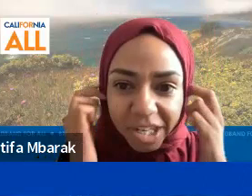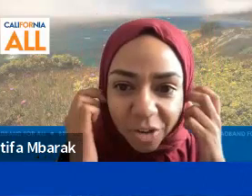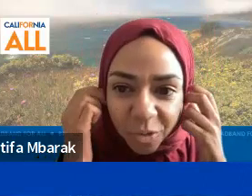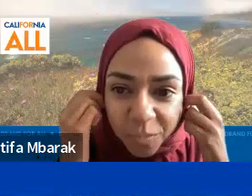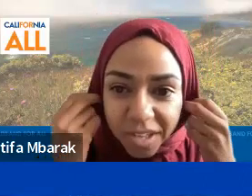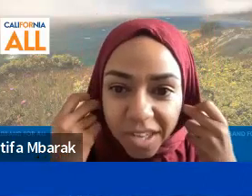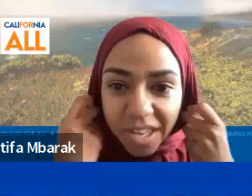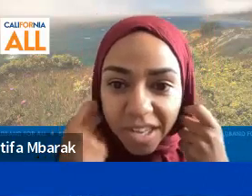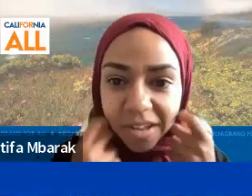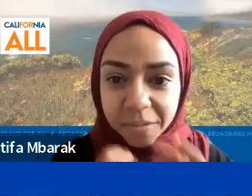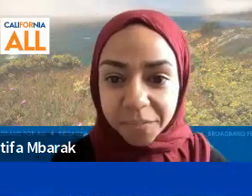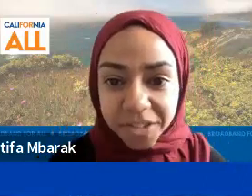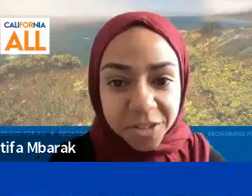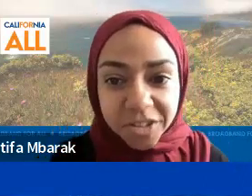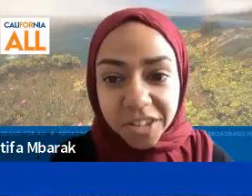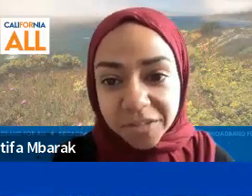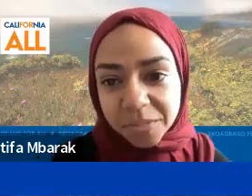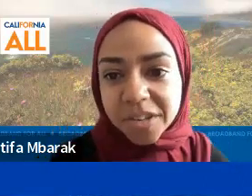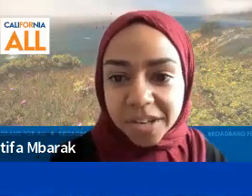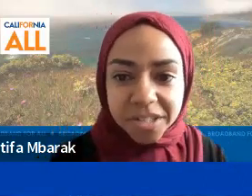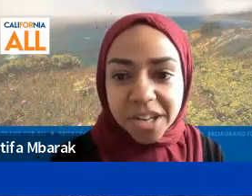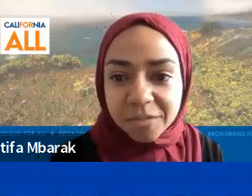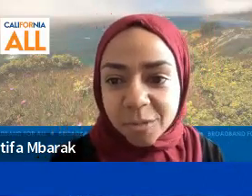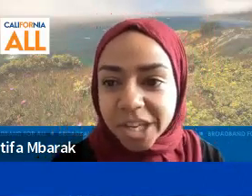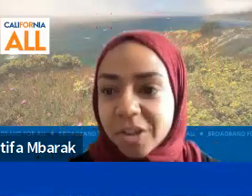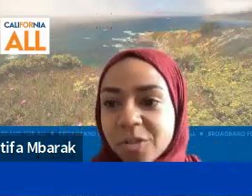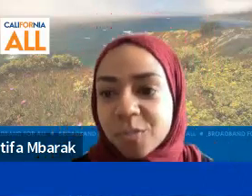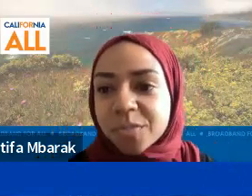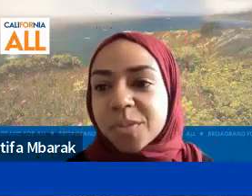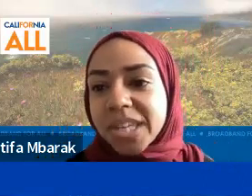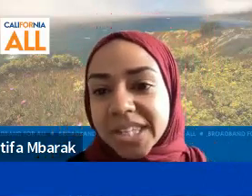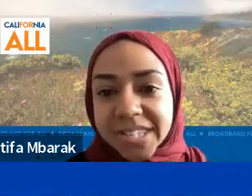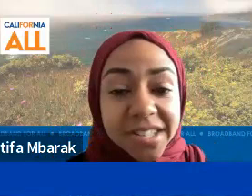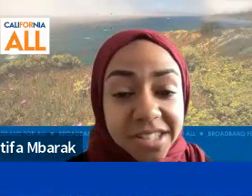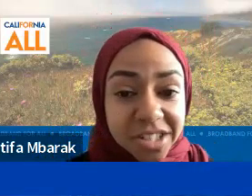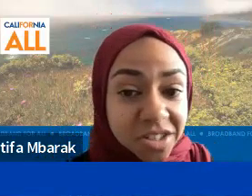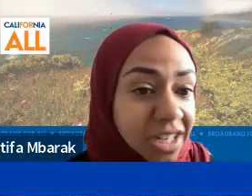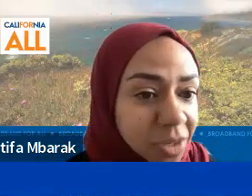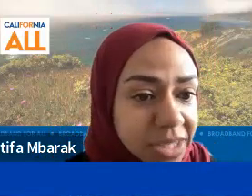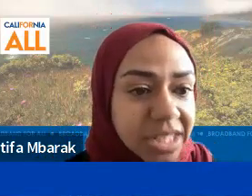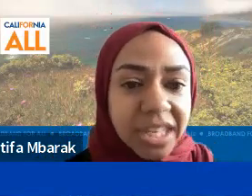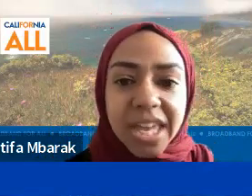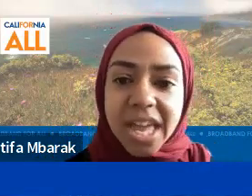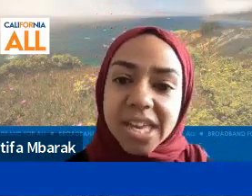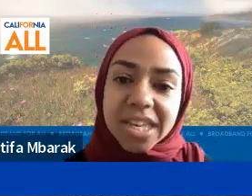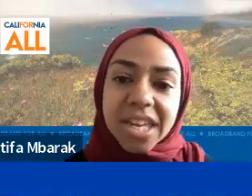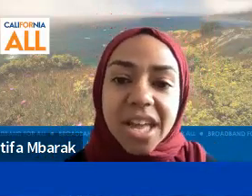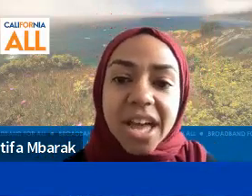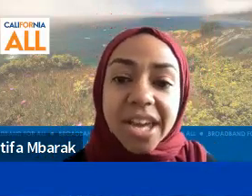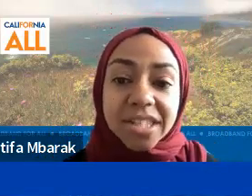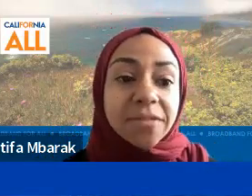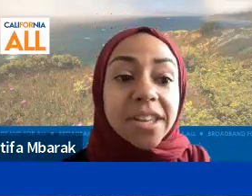Area Working Group. So during the February Outcome Working Group, we discussed digital equity